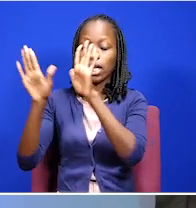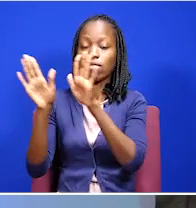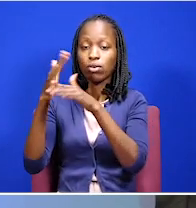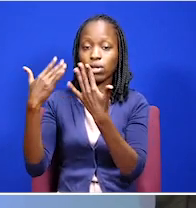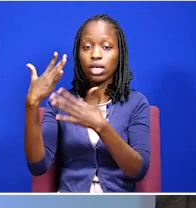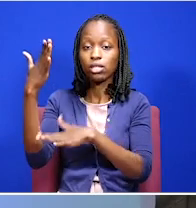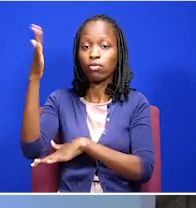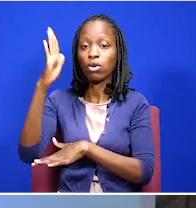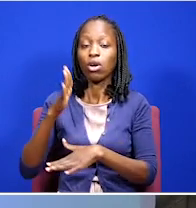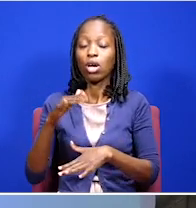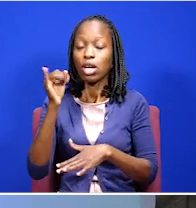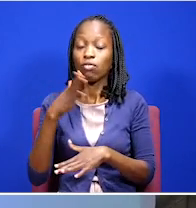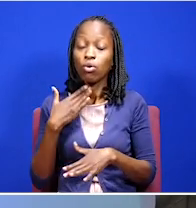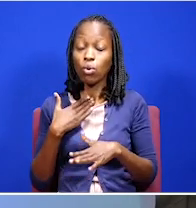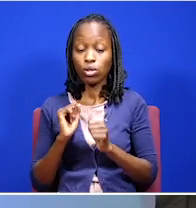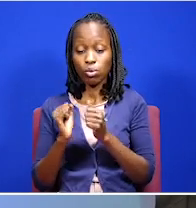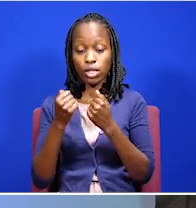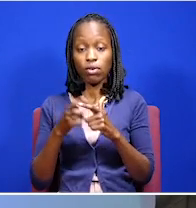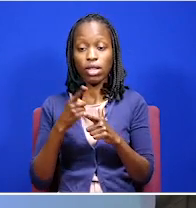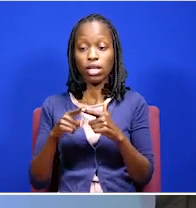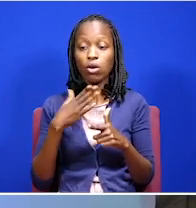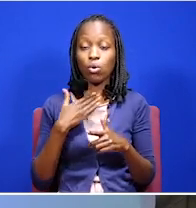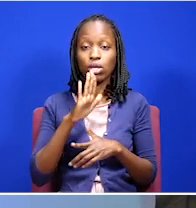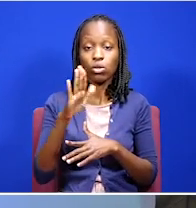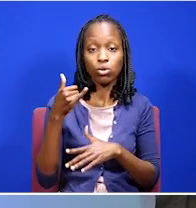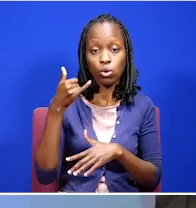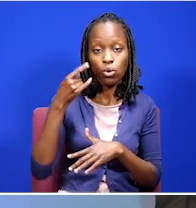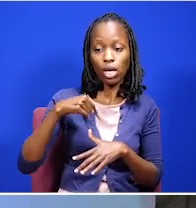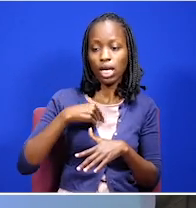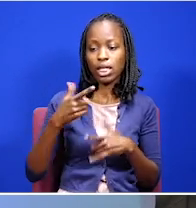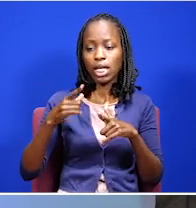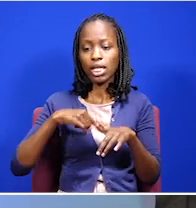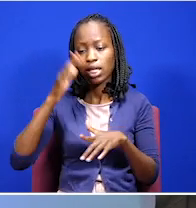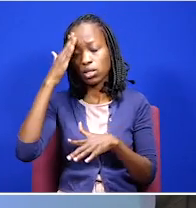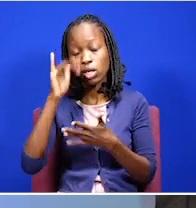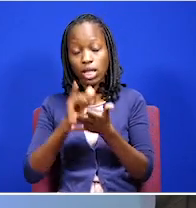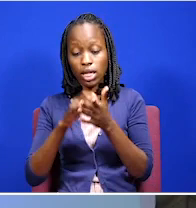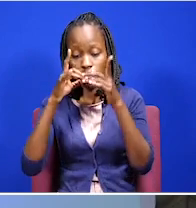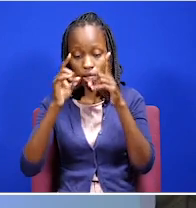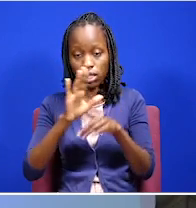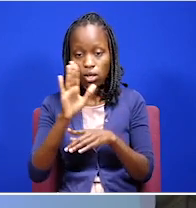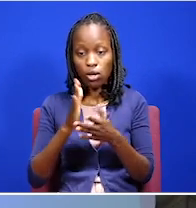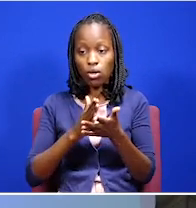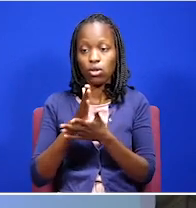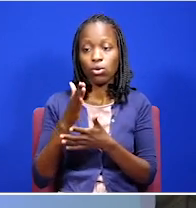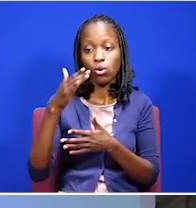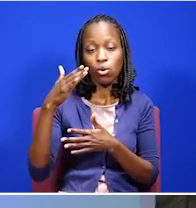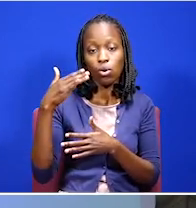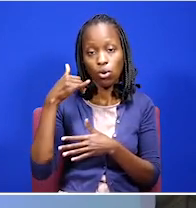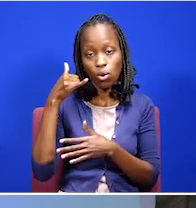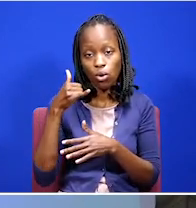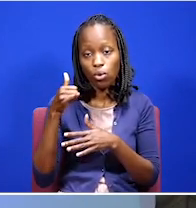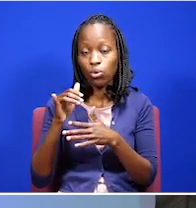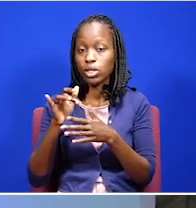do that, we want you to get in touch with us. We want you to directly contact us. Let us know that this is your decision by calling or sending a